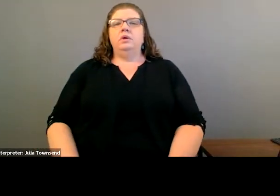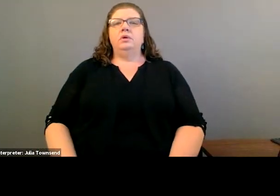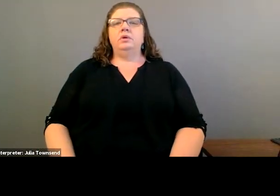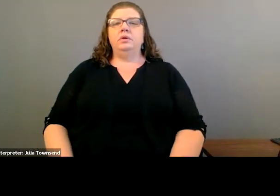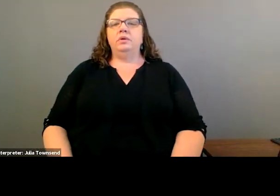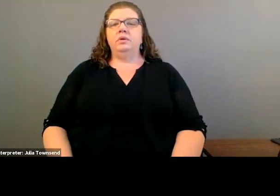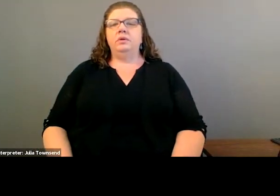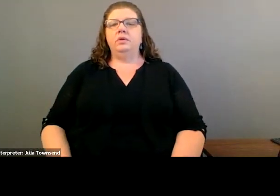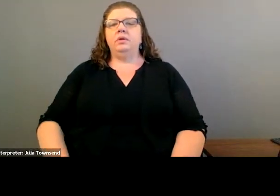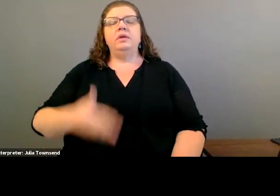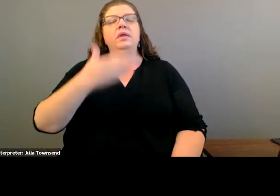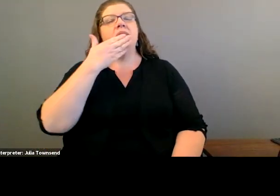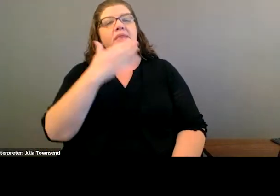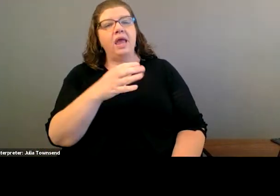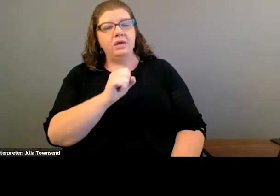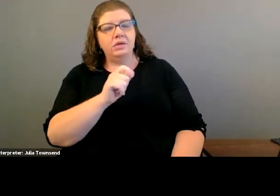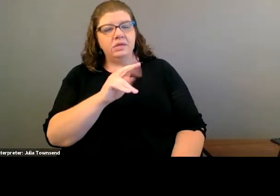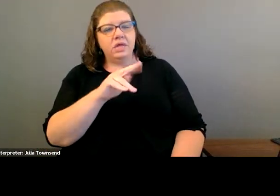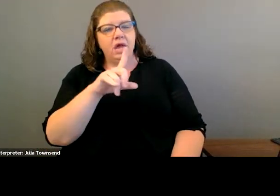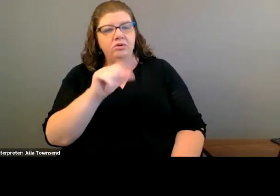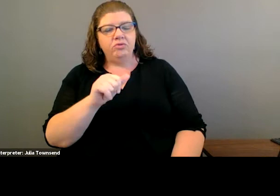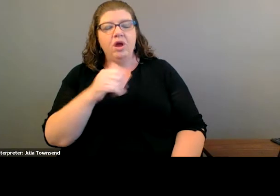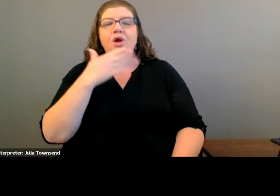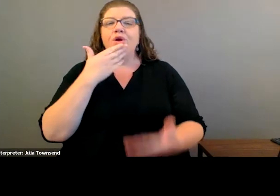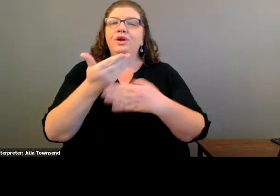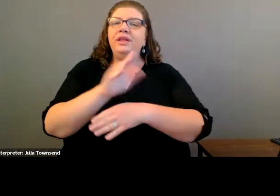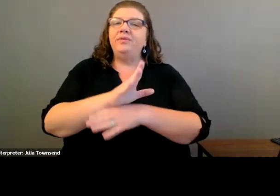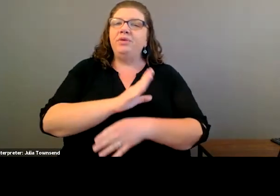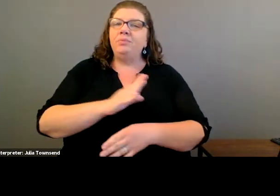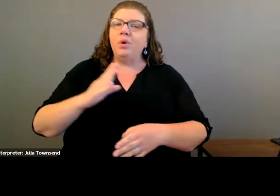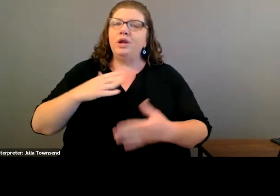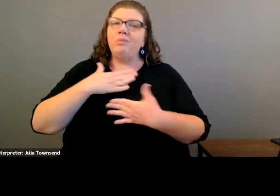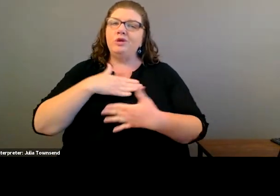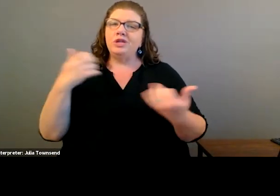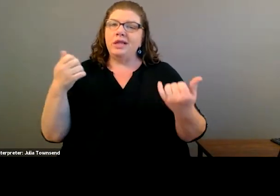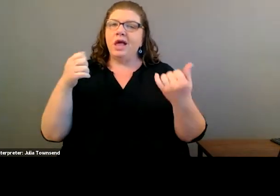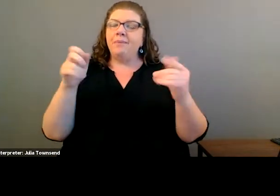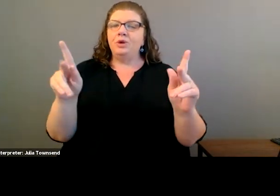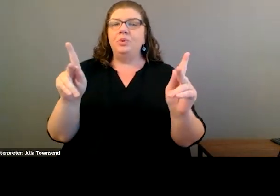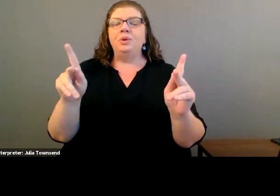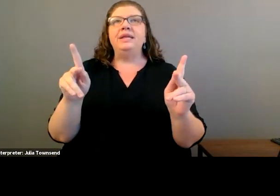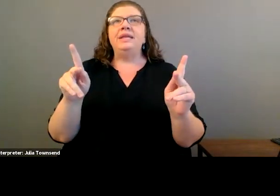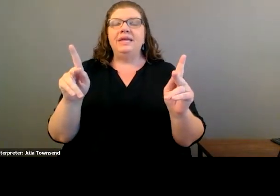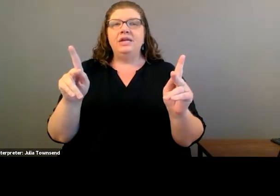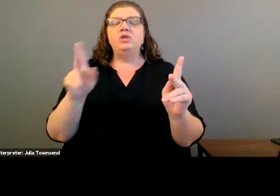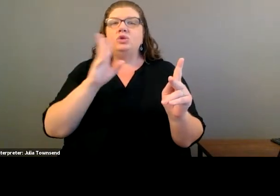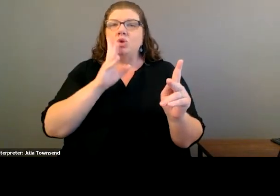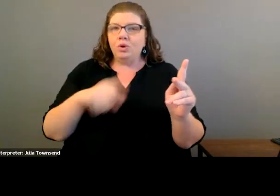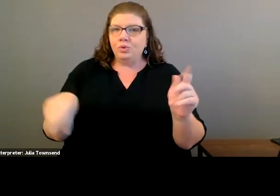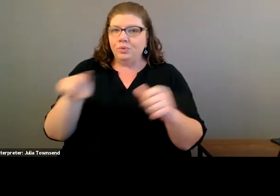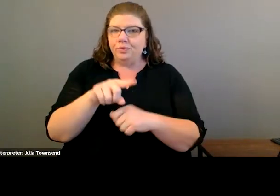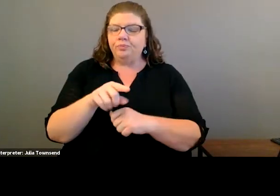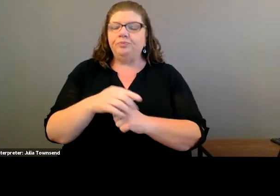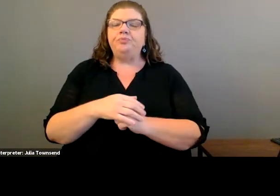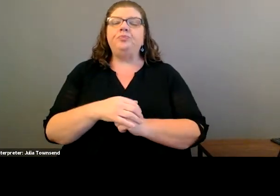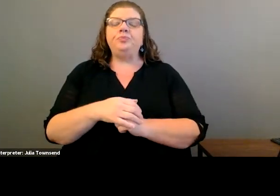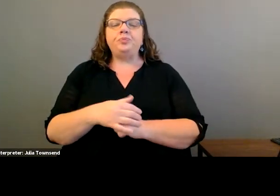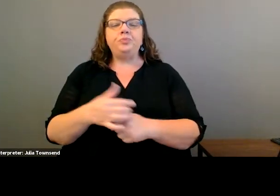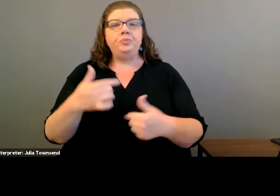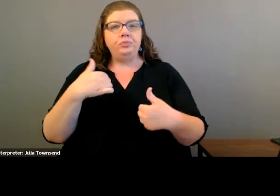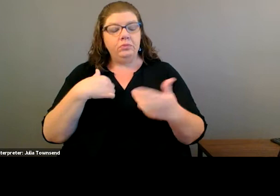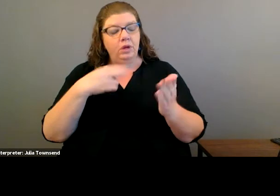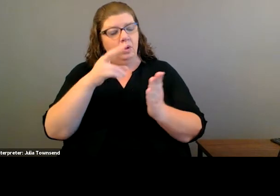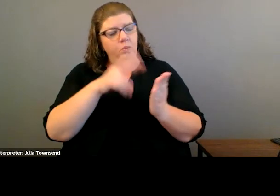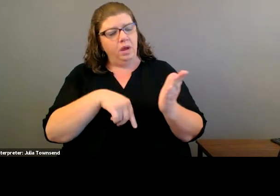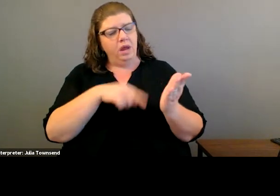Thank you, Sandra, and good evening, board. I appreciate the opportunity to talk with you. I read an